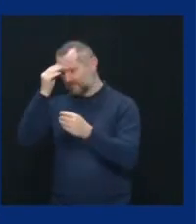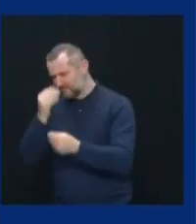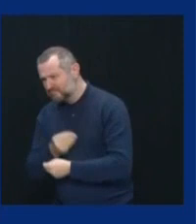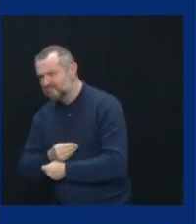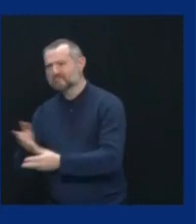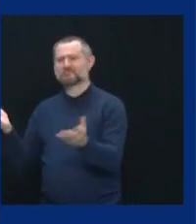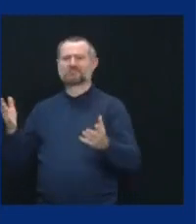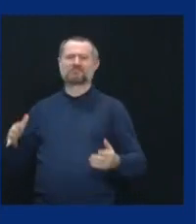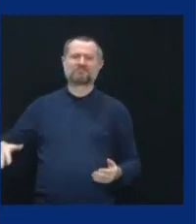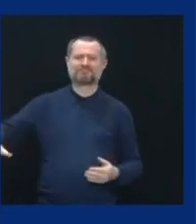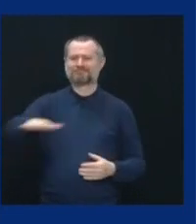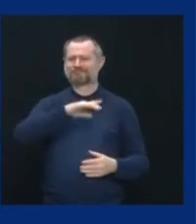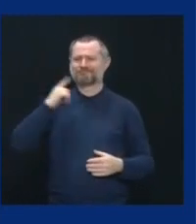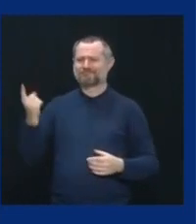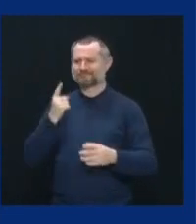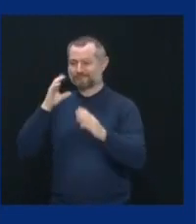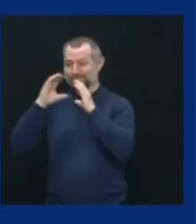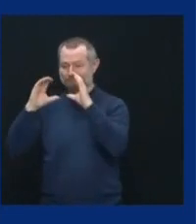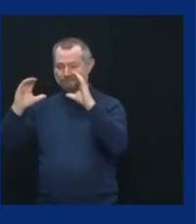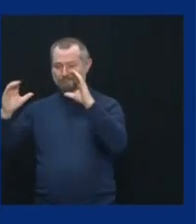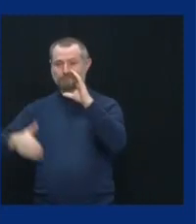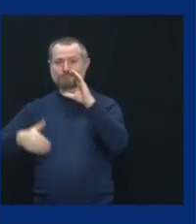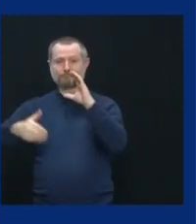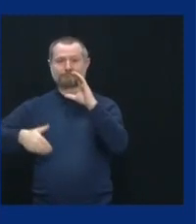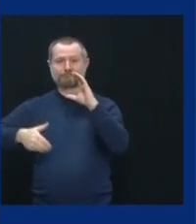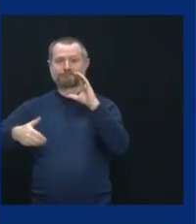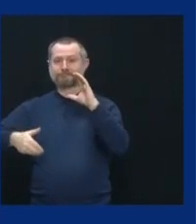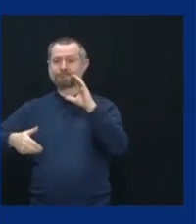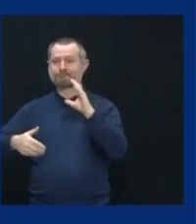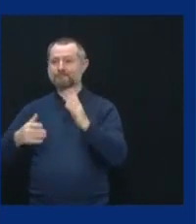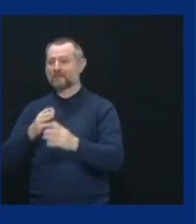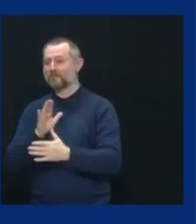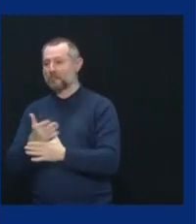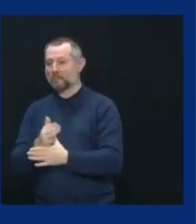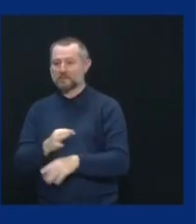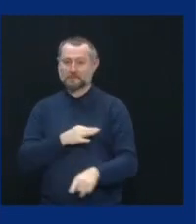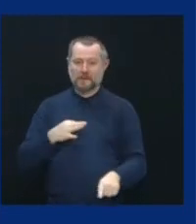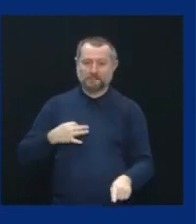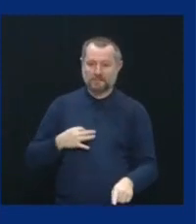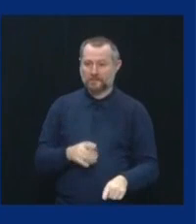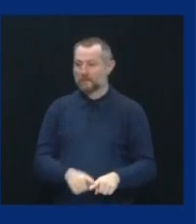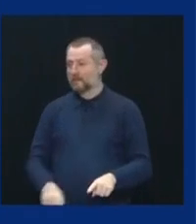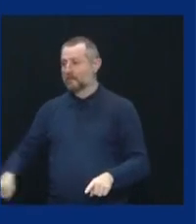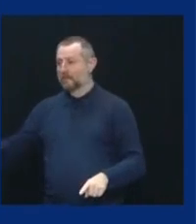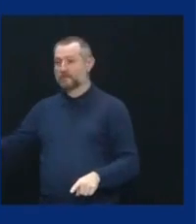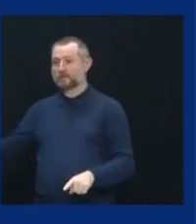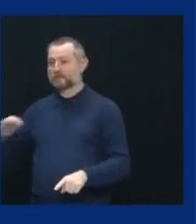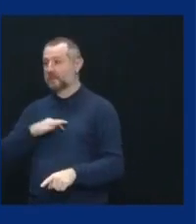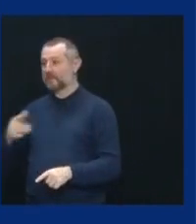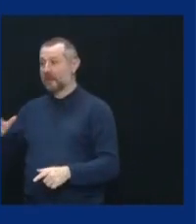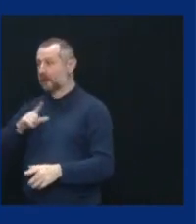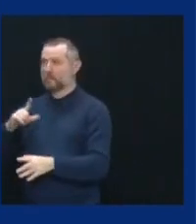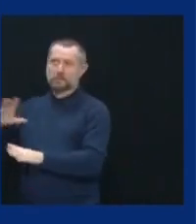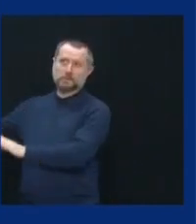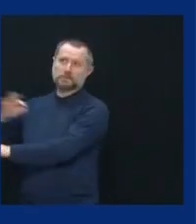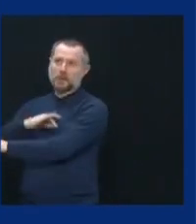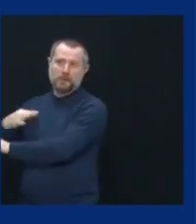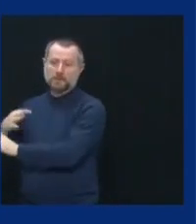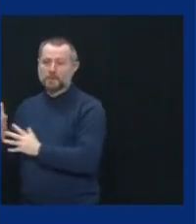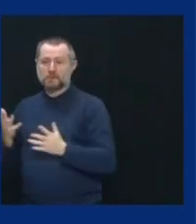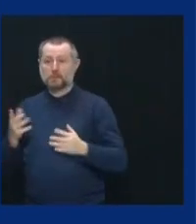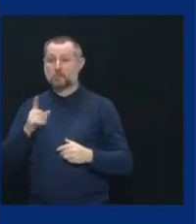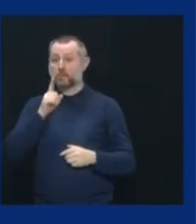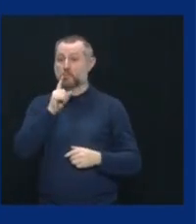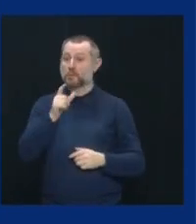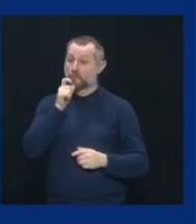breakdown of communication now between the staff in the House and the actual legislators. Because every legislator I talked to